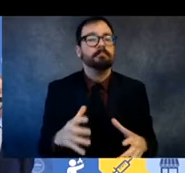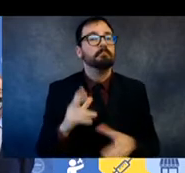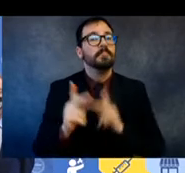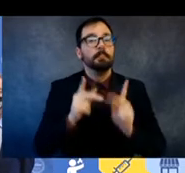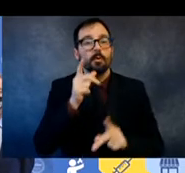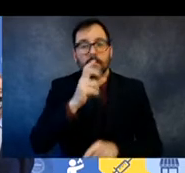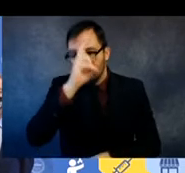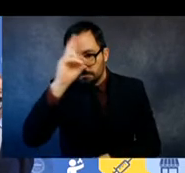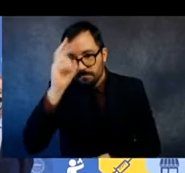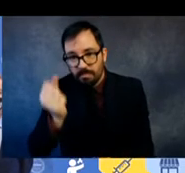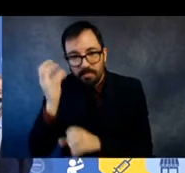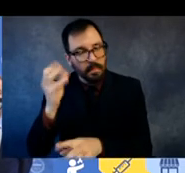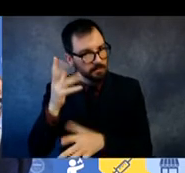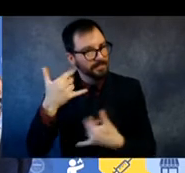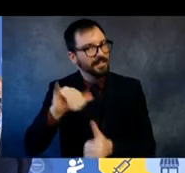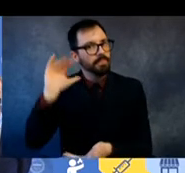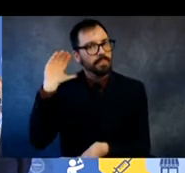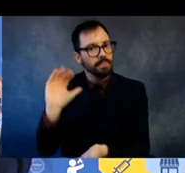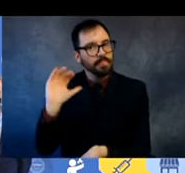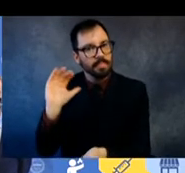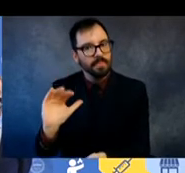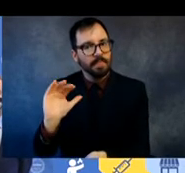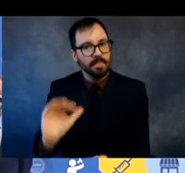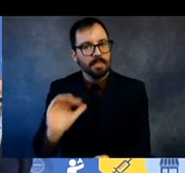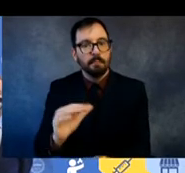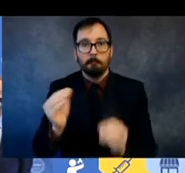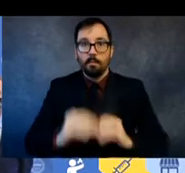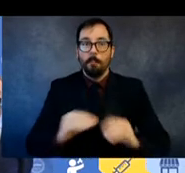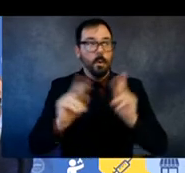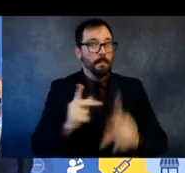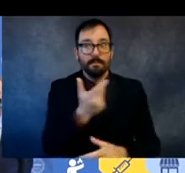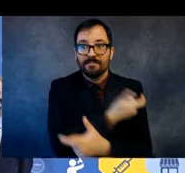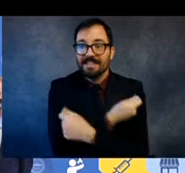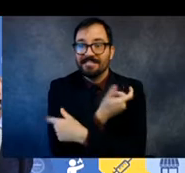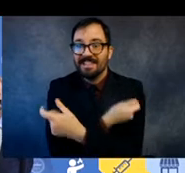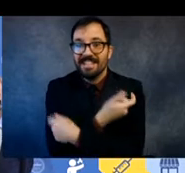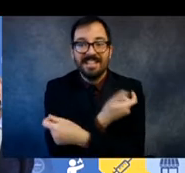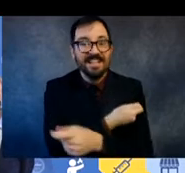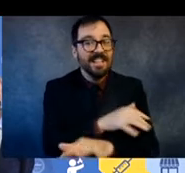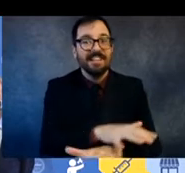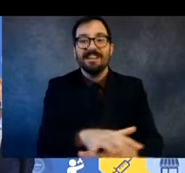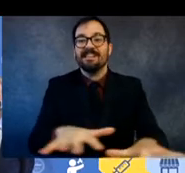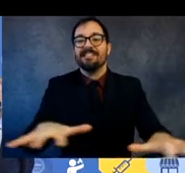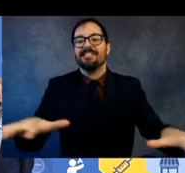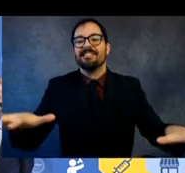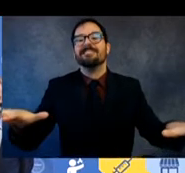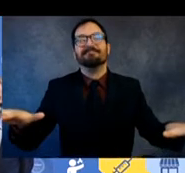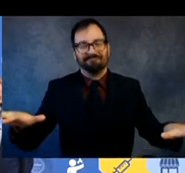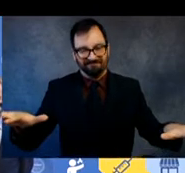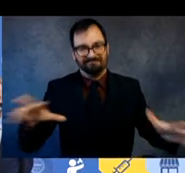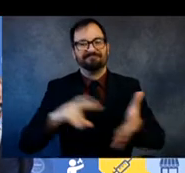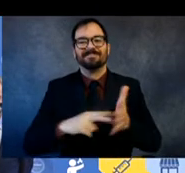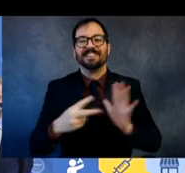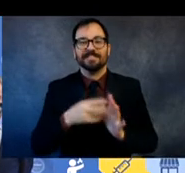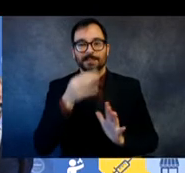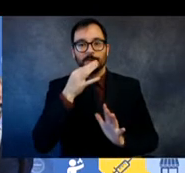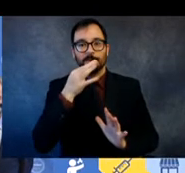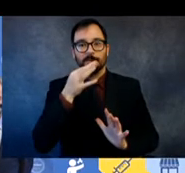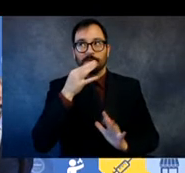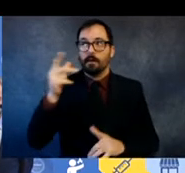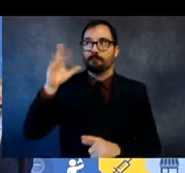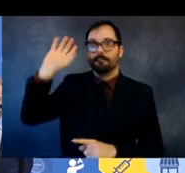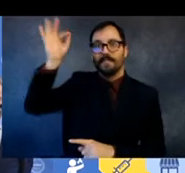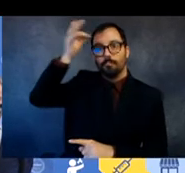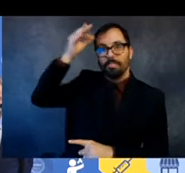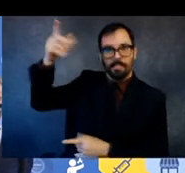continue to go down. Many people who are getting more and more people are getting vaccinated every day, and help is on the way from the federal government. So I just want to,